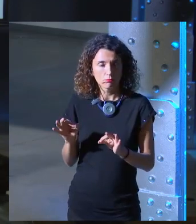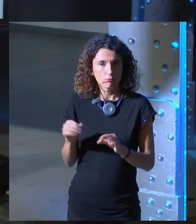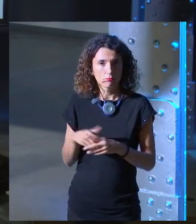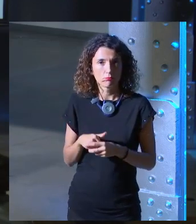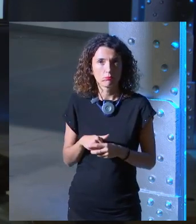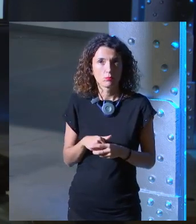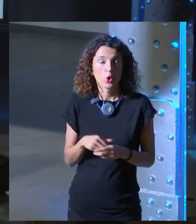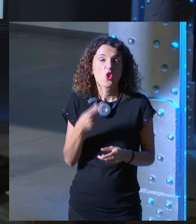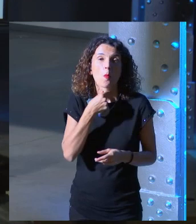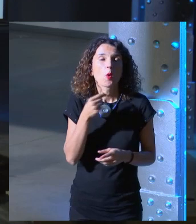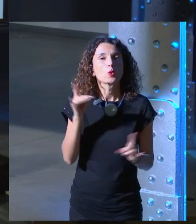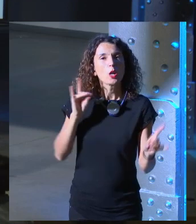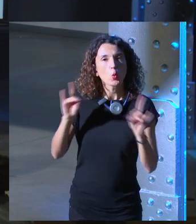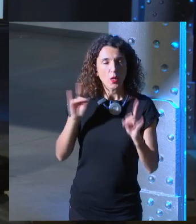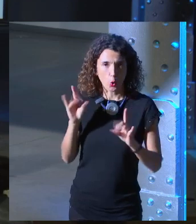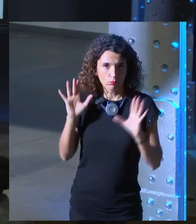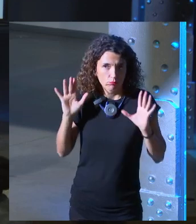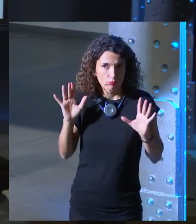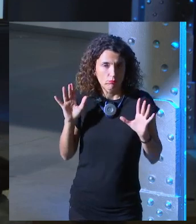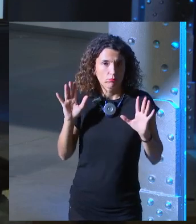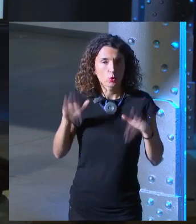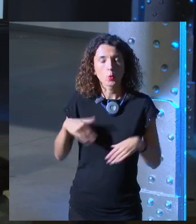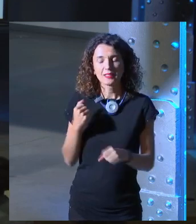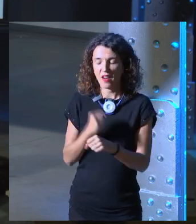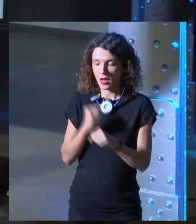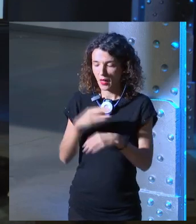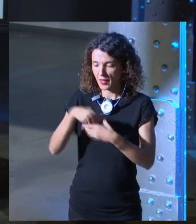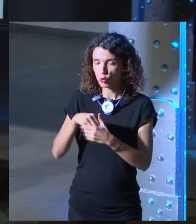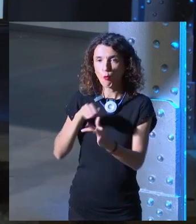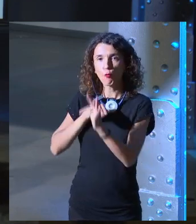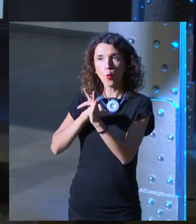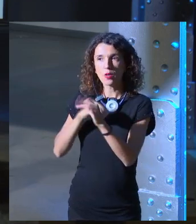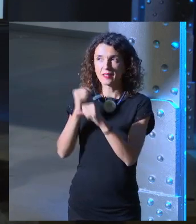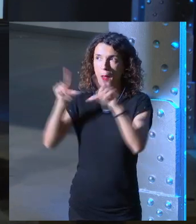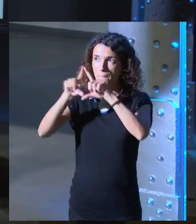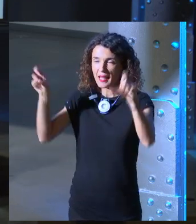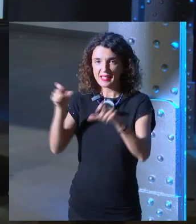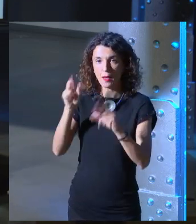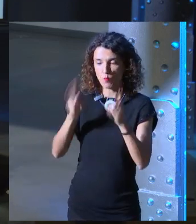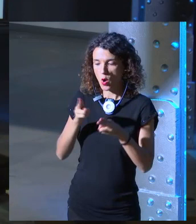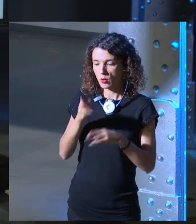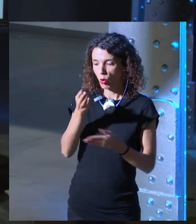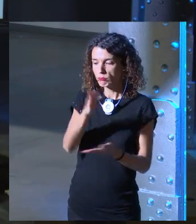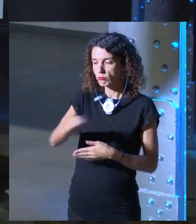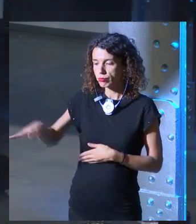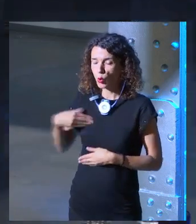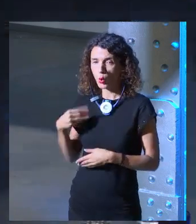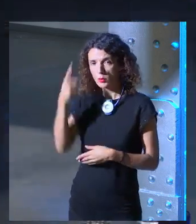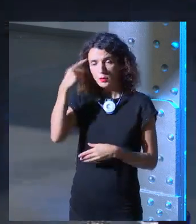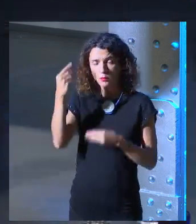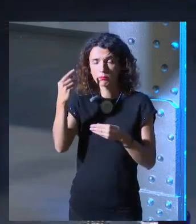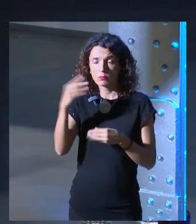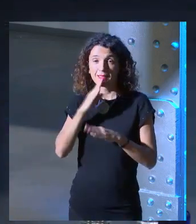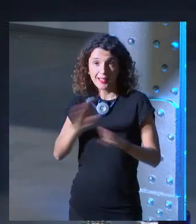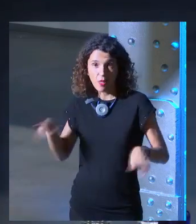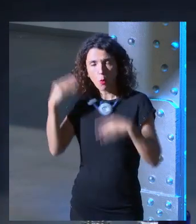for me, a job working in an undertaker's was a good job. You know, it was quiet and I could think. But so